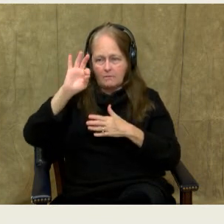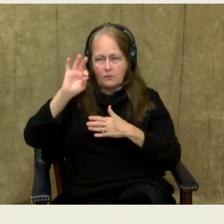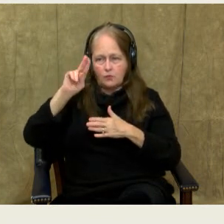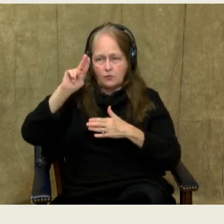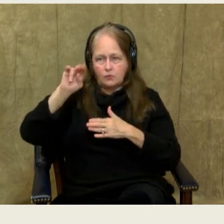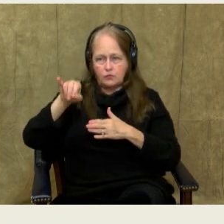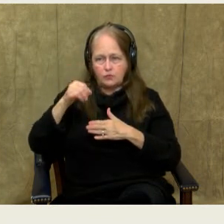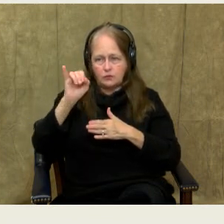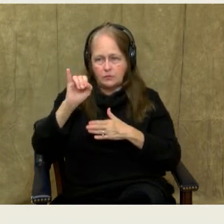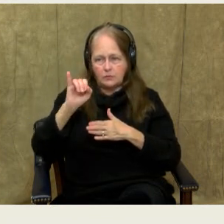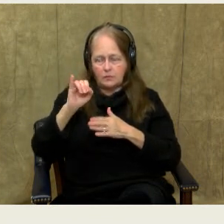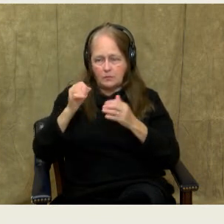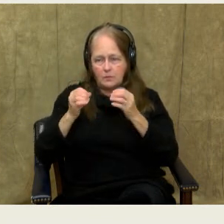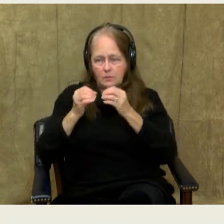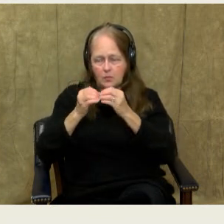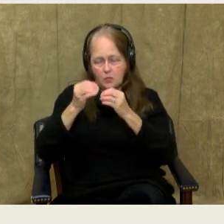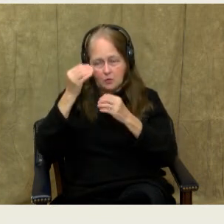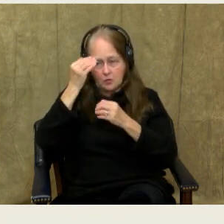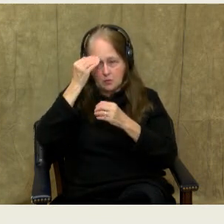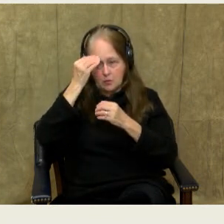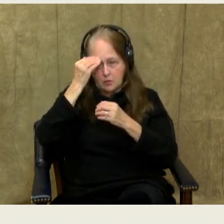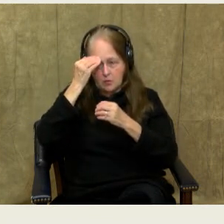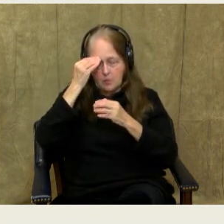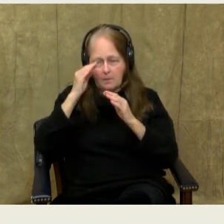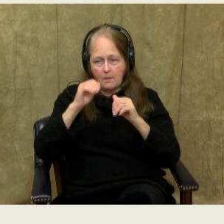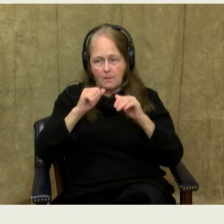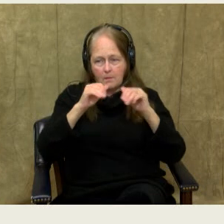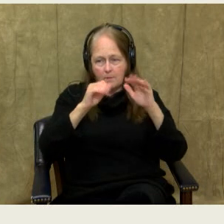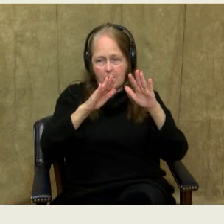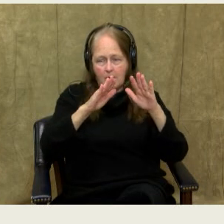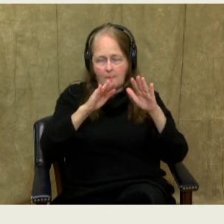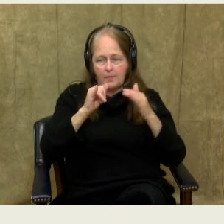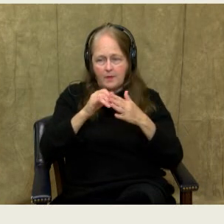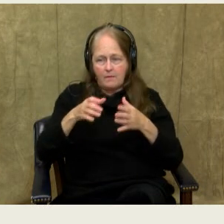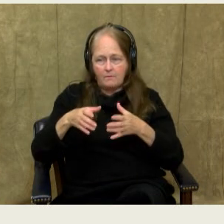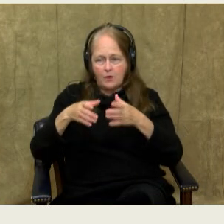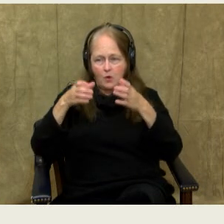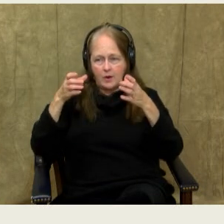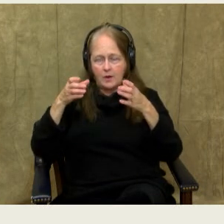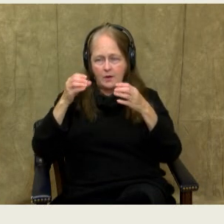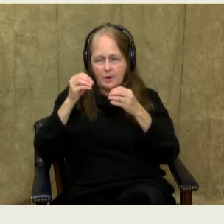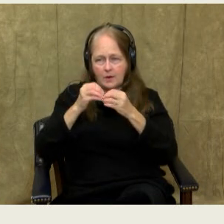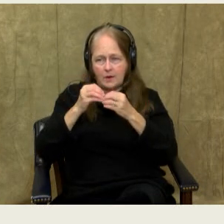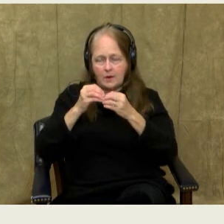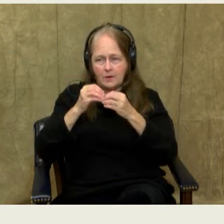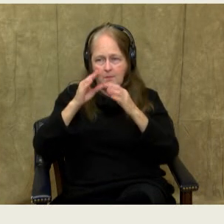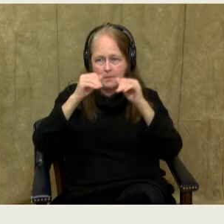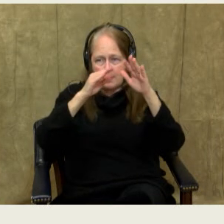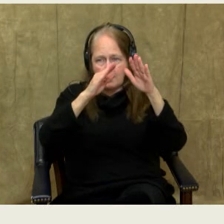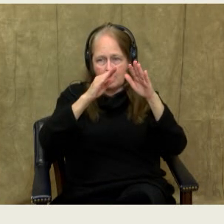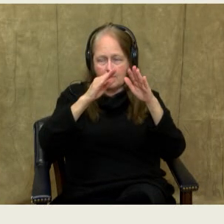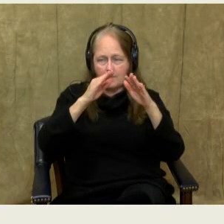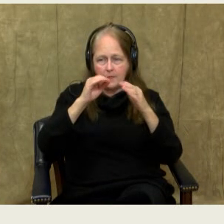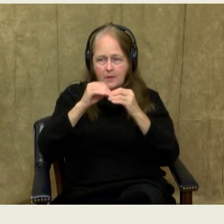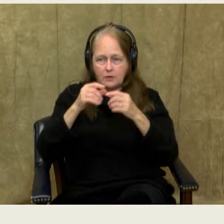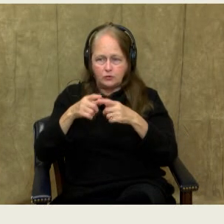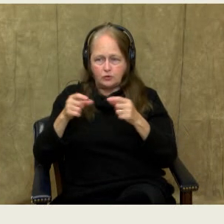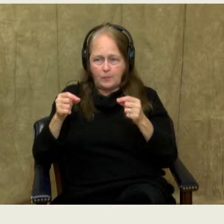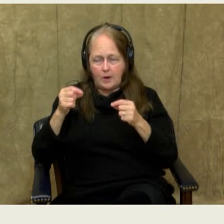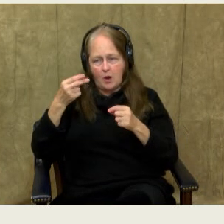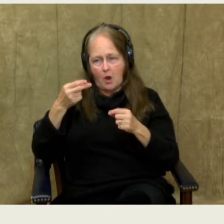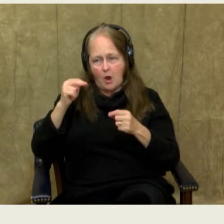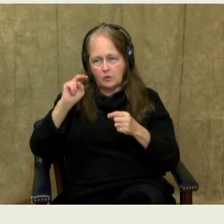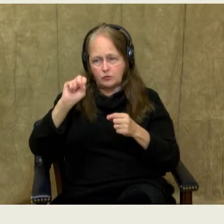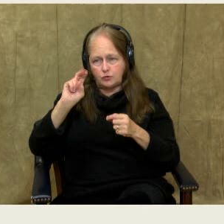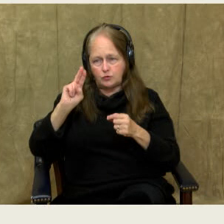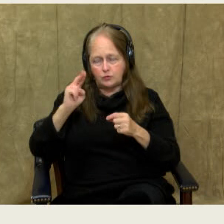one of our more well-known mountains and volcanoes in this region. It's the tallest mountain in Japan. It's on the island of Honshu. It's about